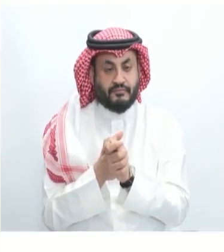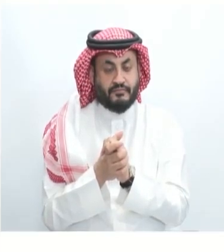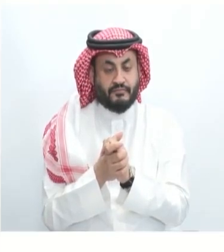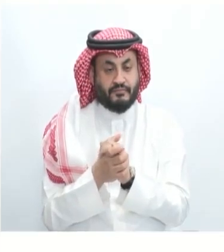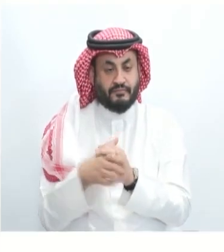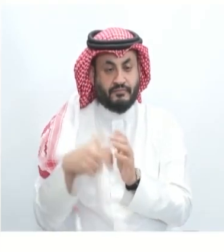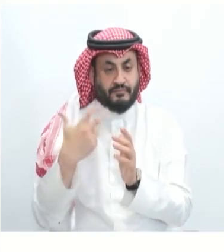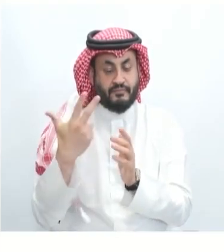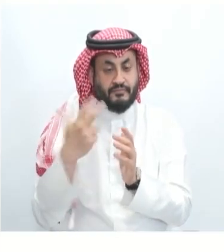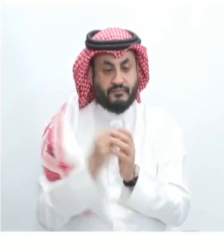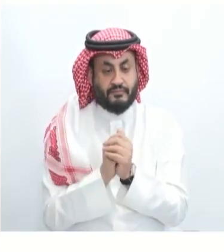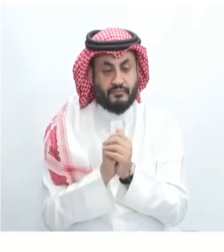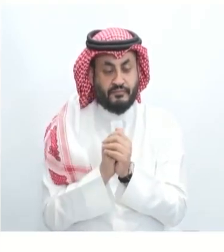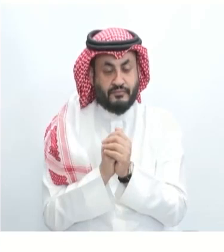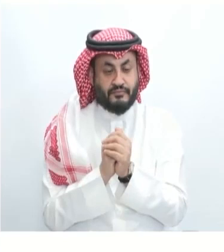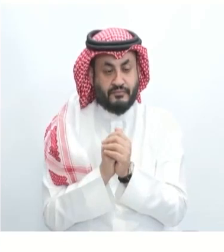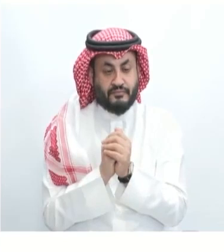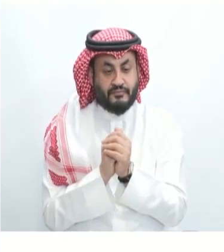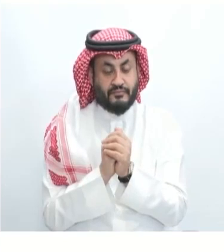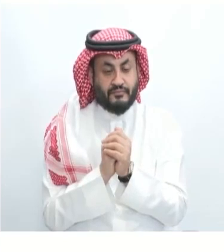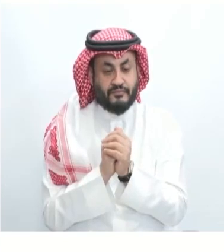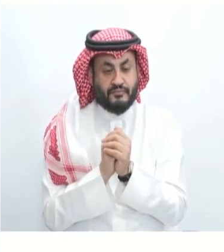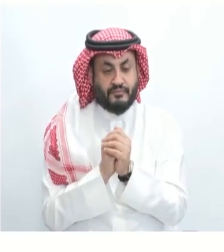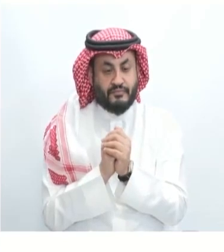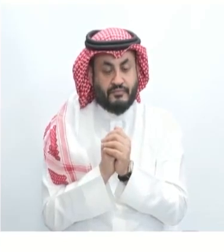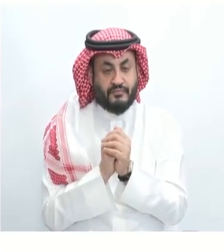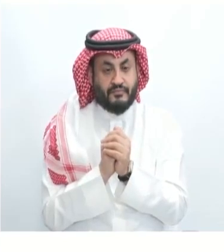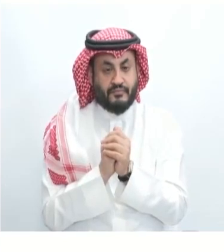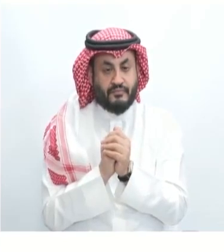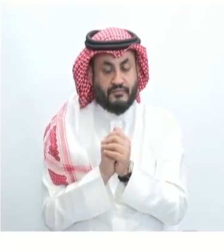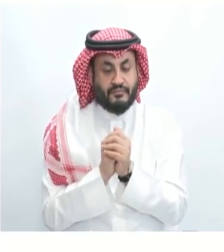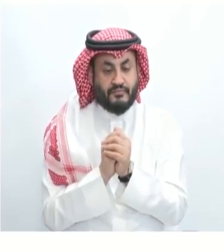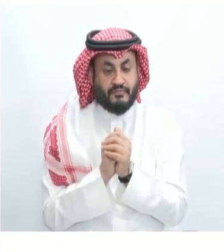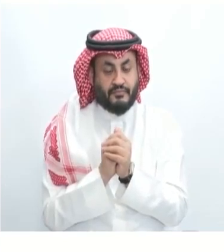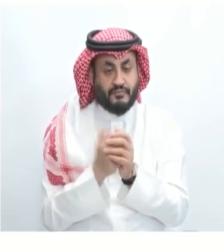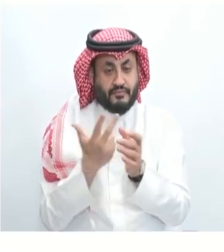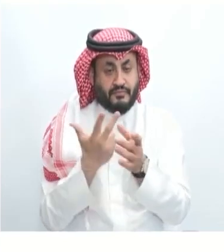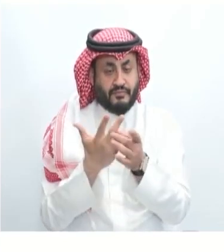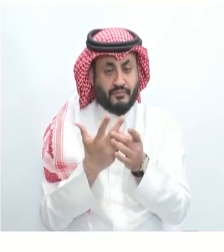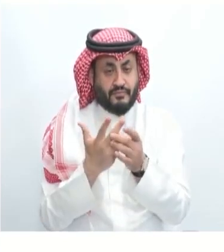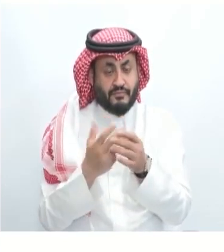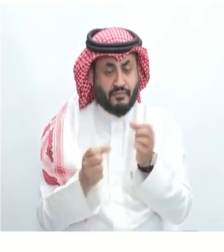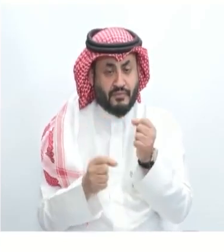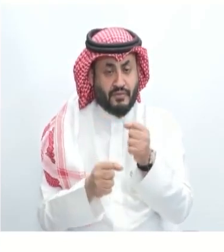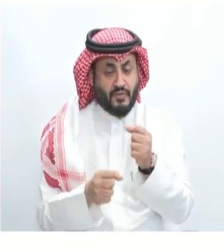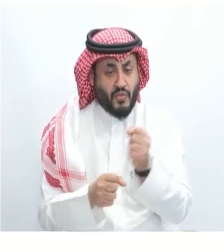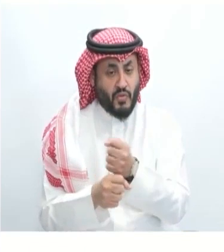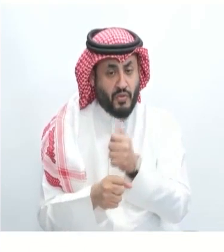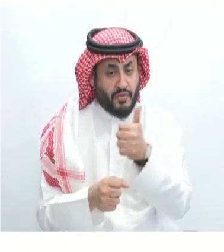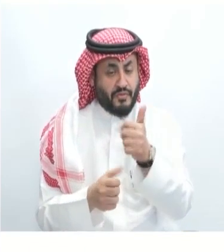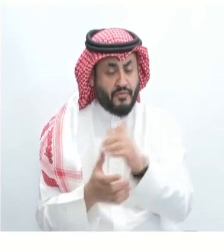number three, of the good things I should do. Number three is, I